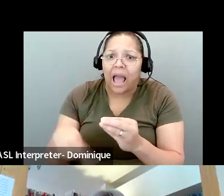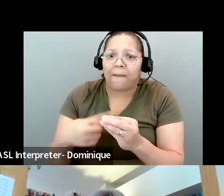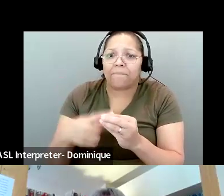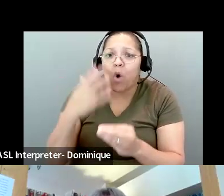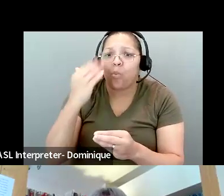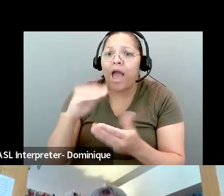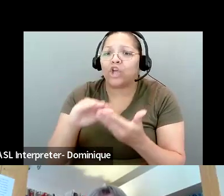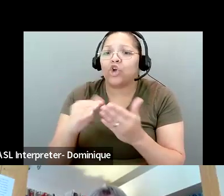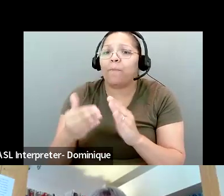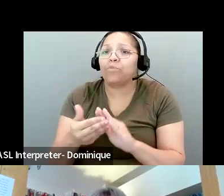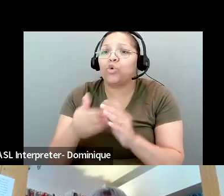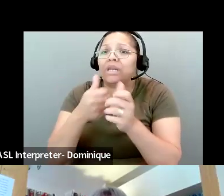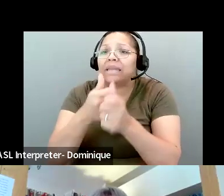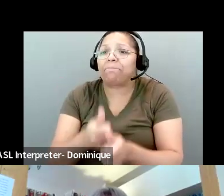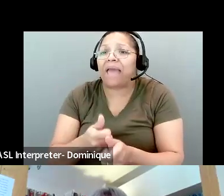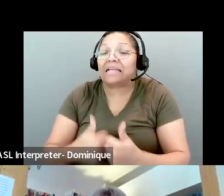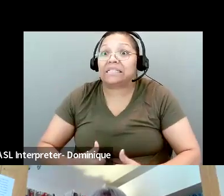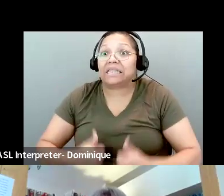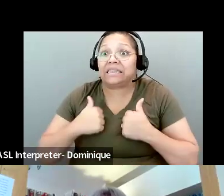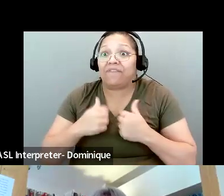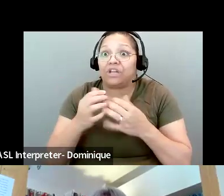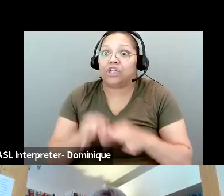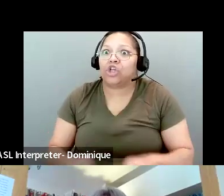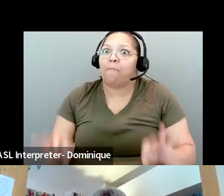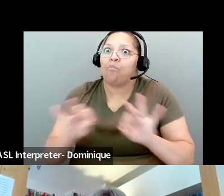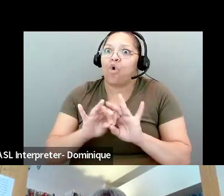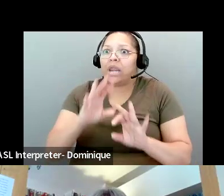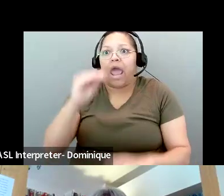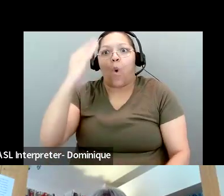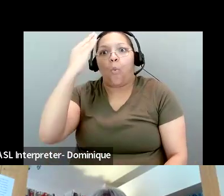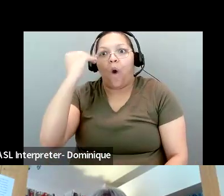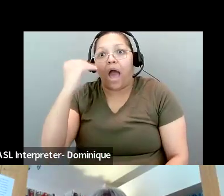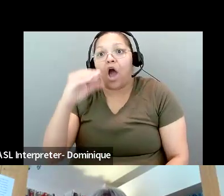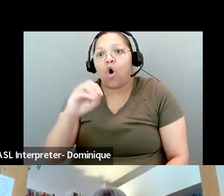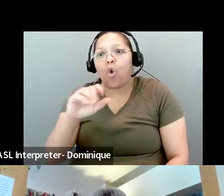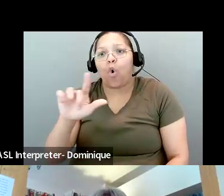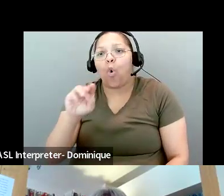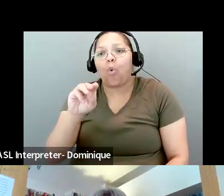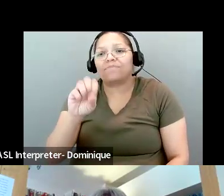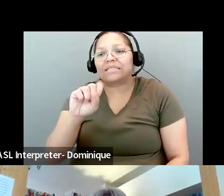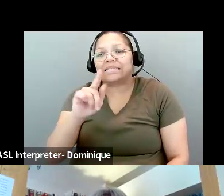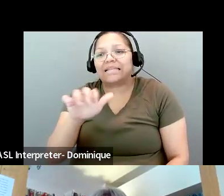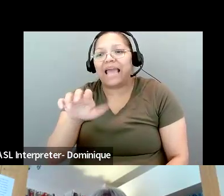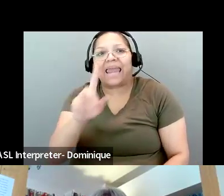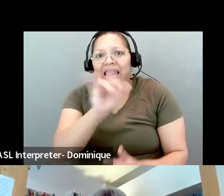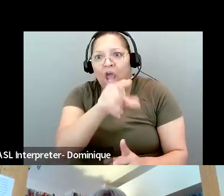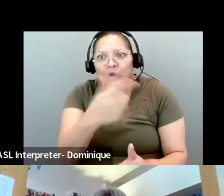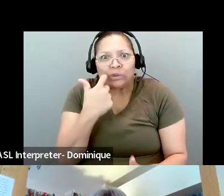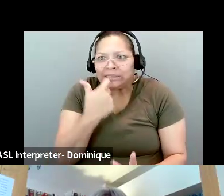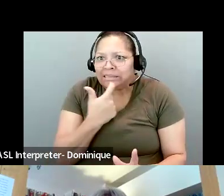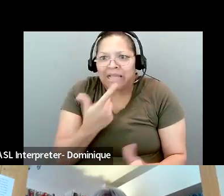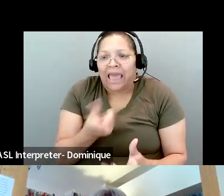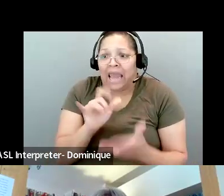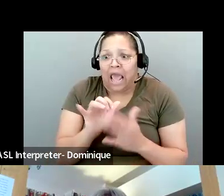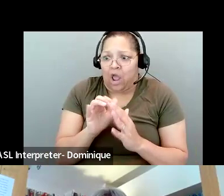community-based living is so important, and why Olmsted kind of, to your point, why Olmsted exists in the